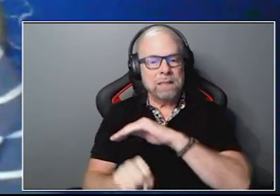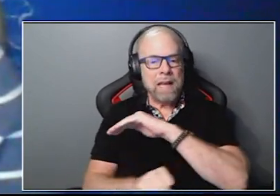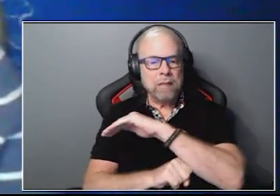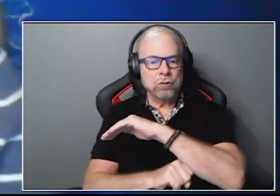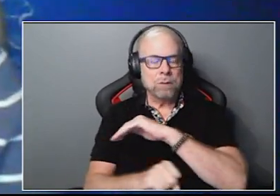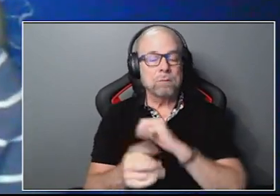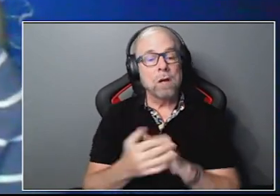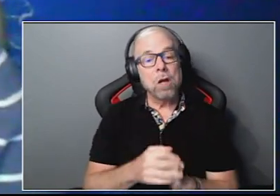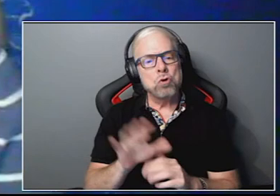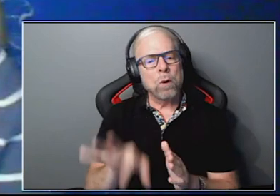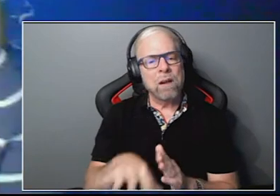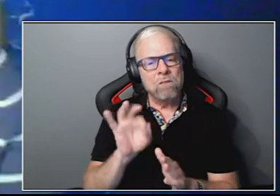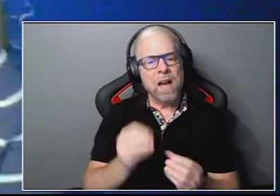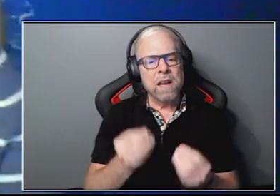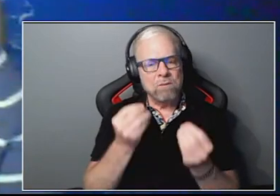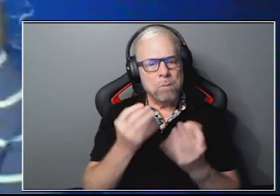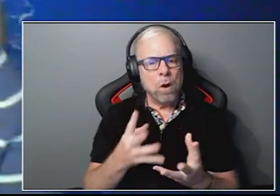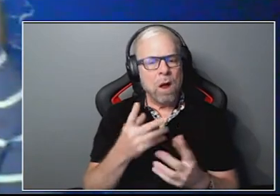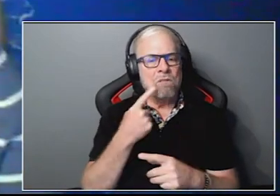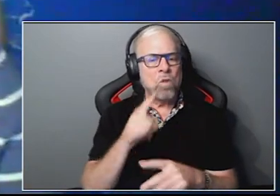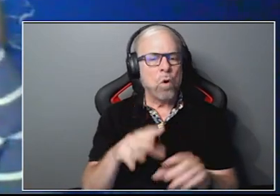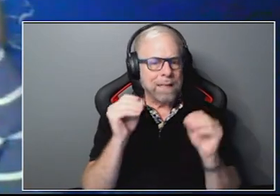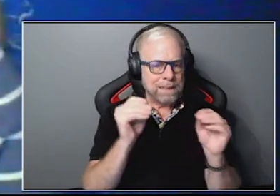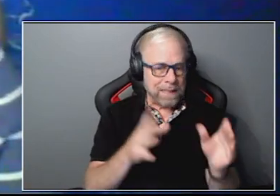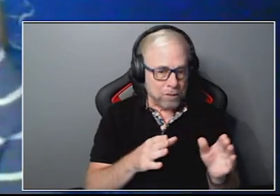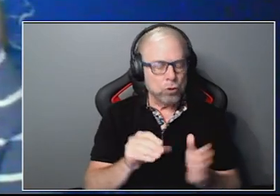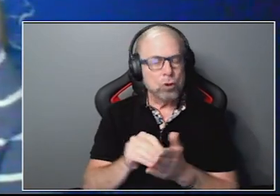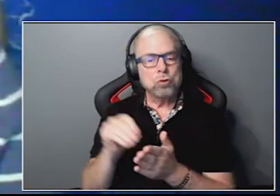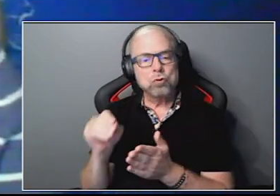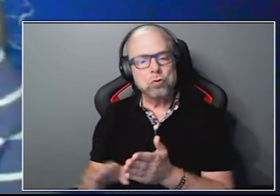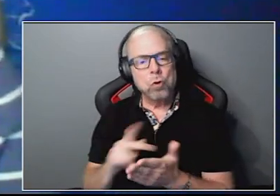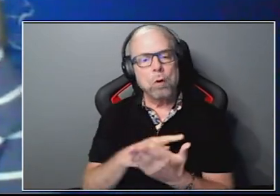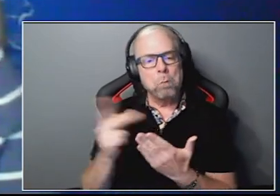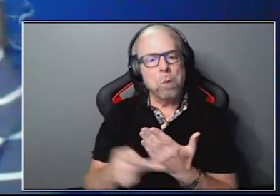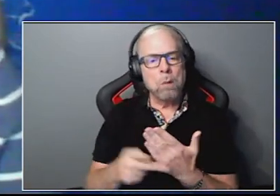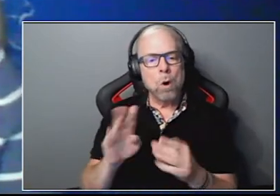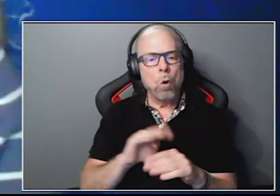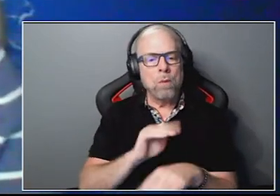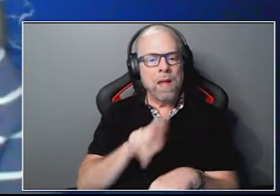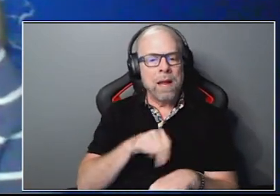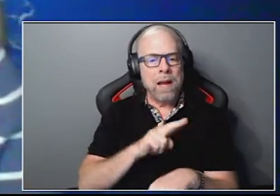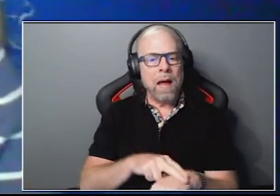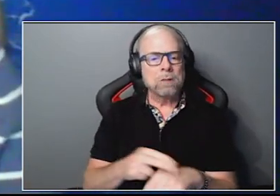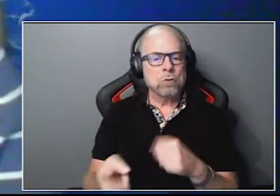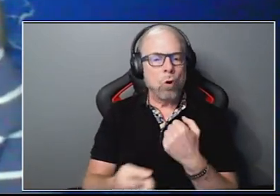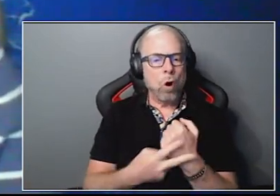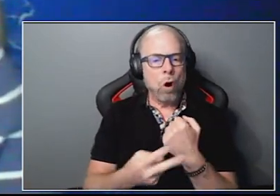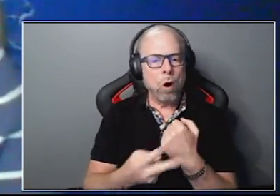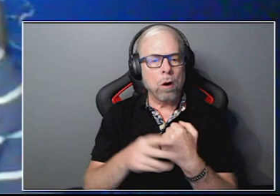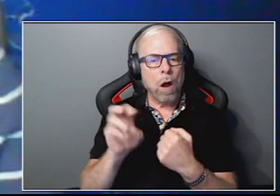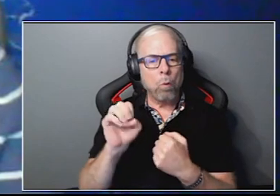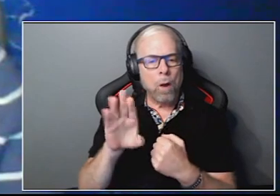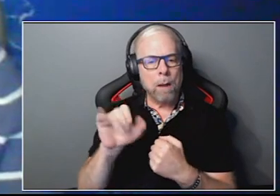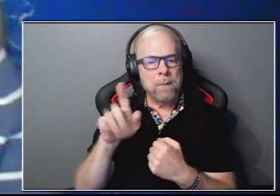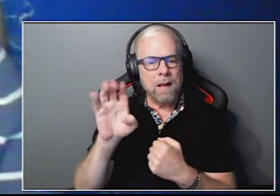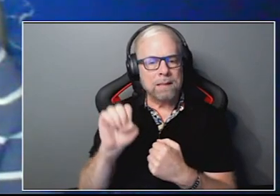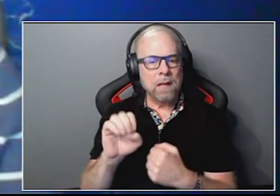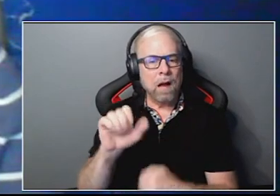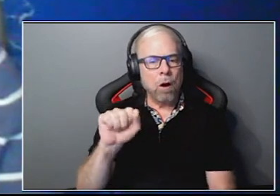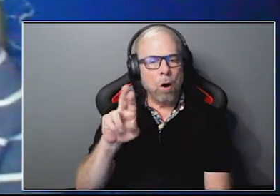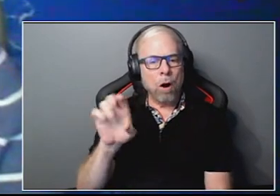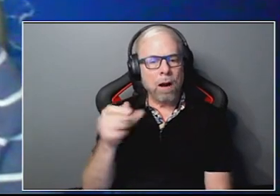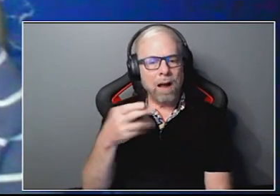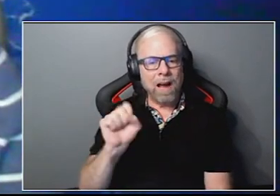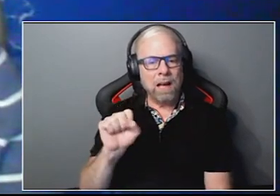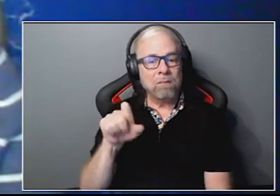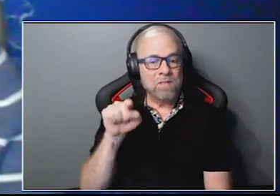can find information for teacher and student programs on the National Archives website, that's archives.gov, under